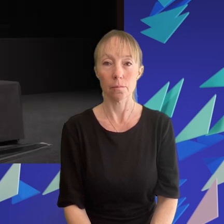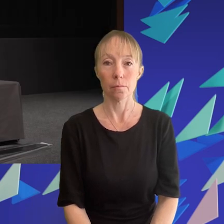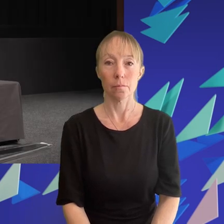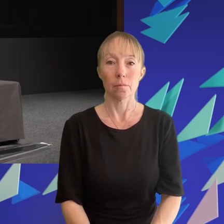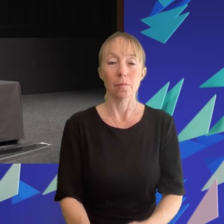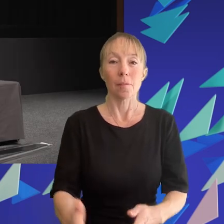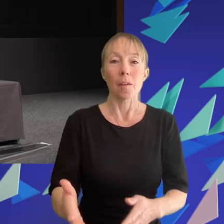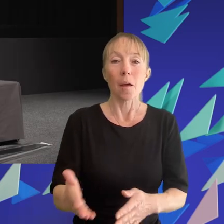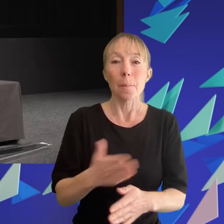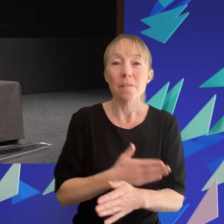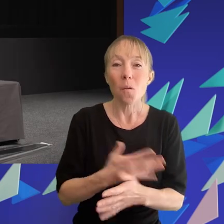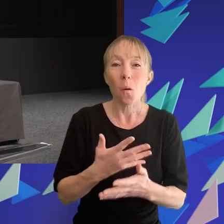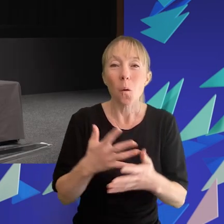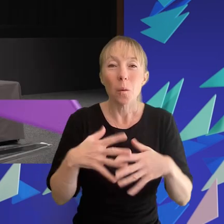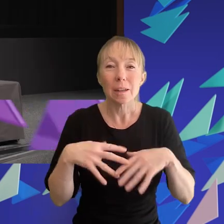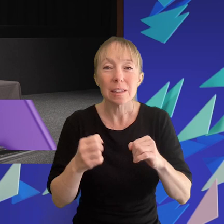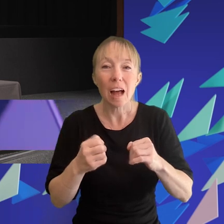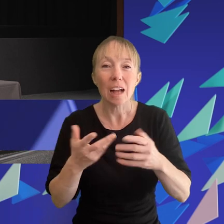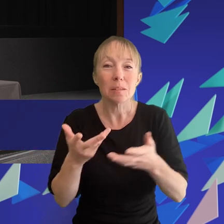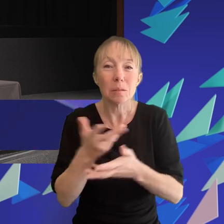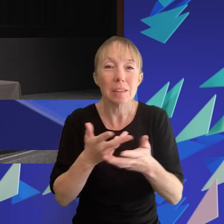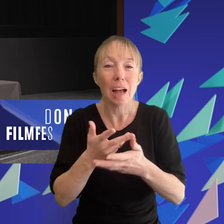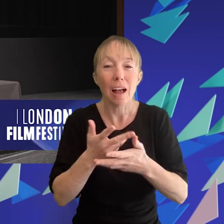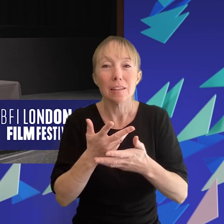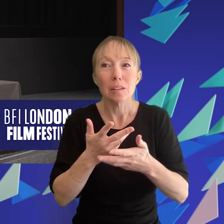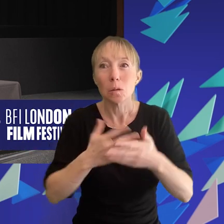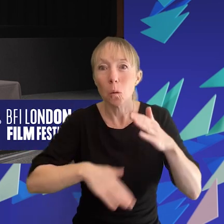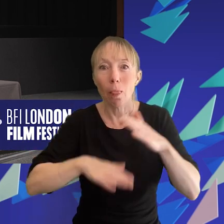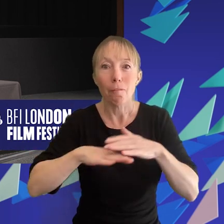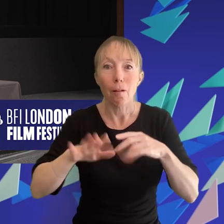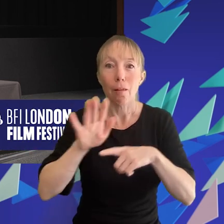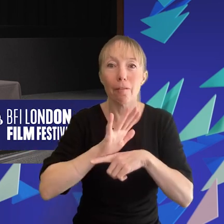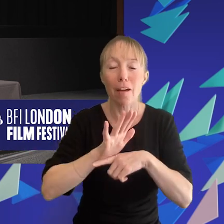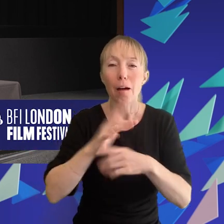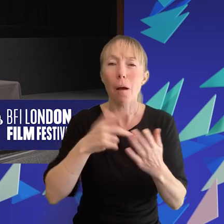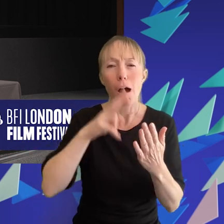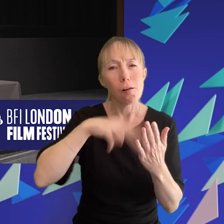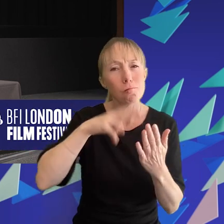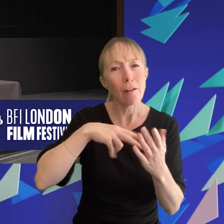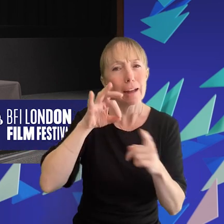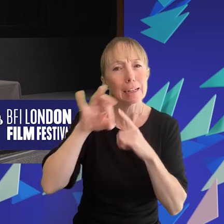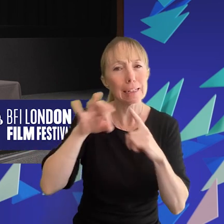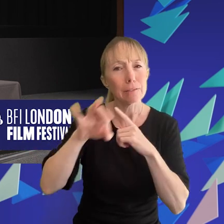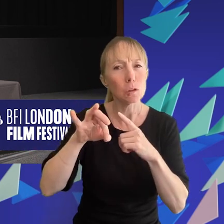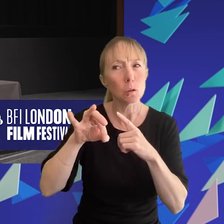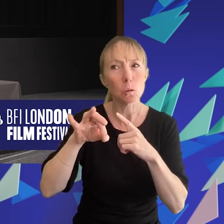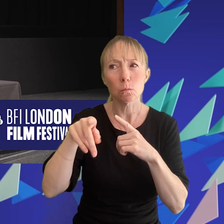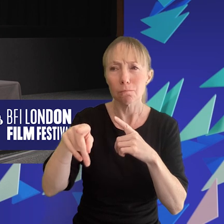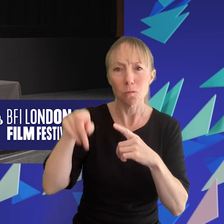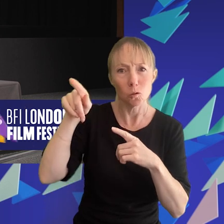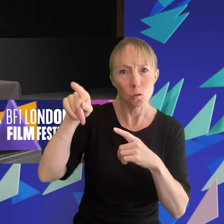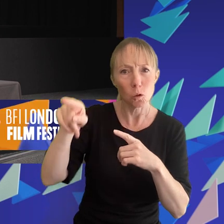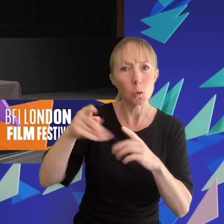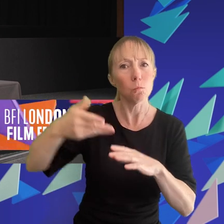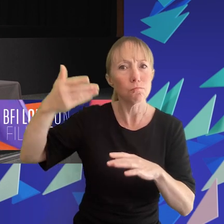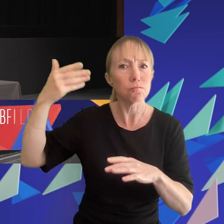Before we zoom out, so to speak, and talk about the whole of this film, I was reading an interview with you from a while back,